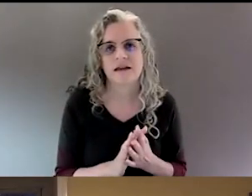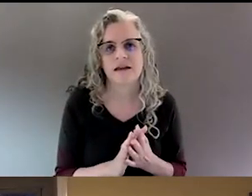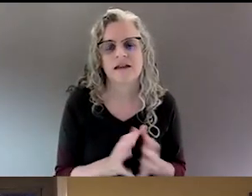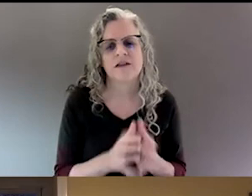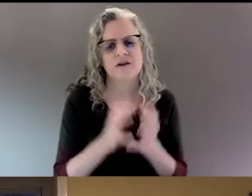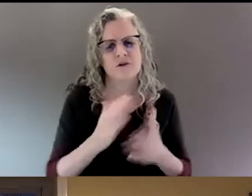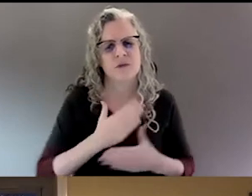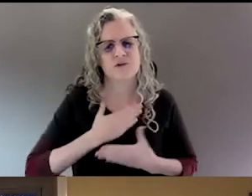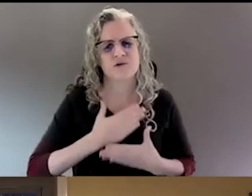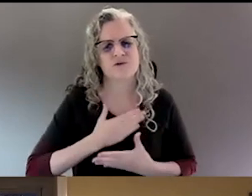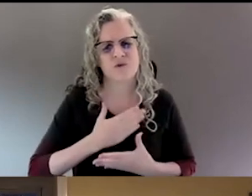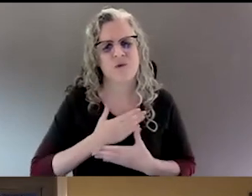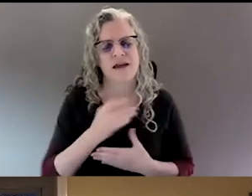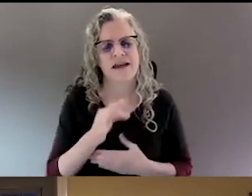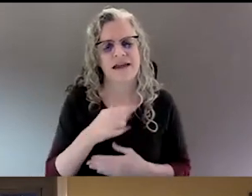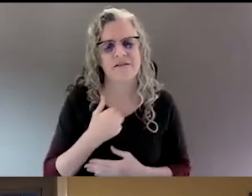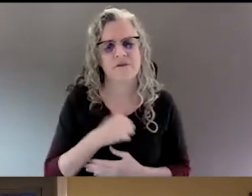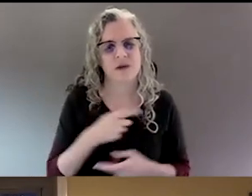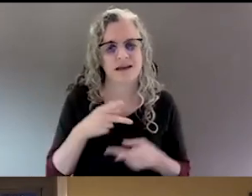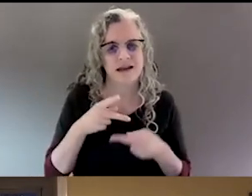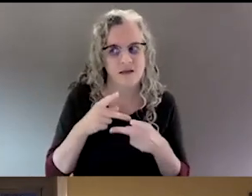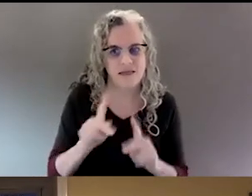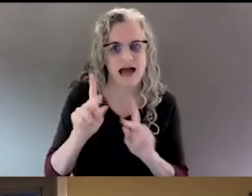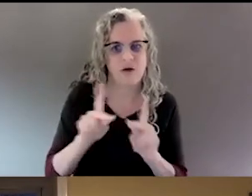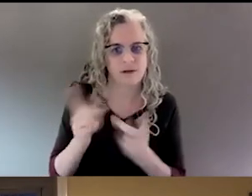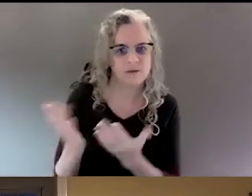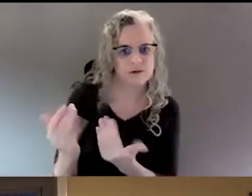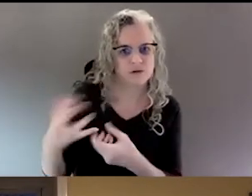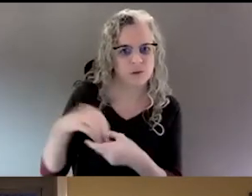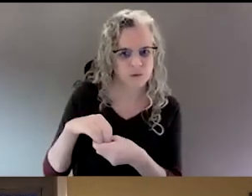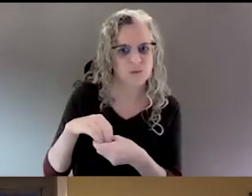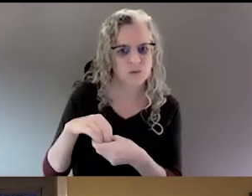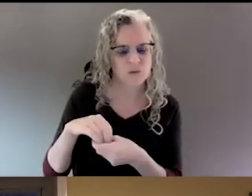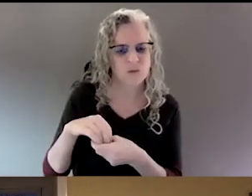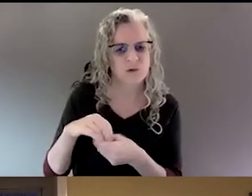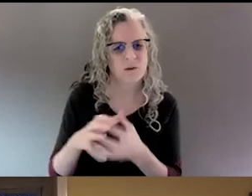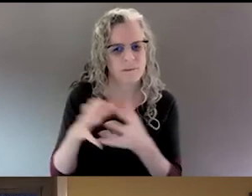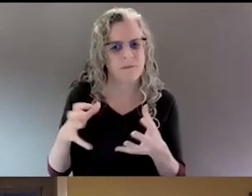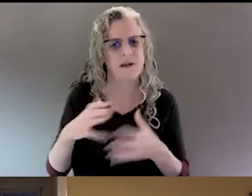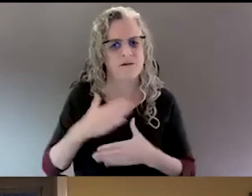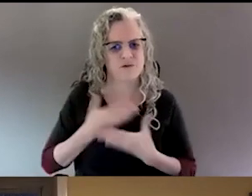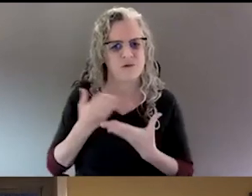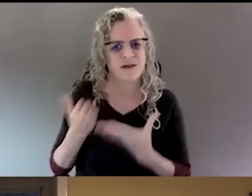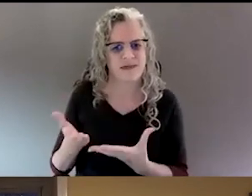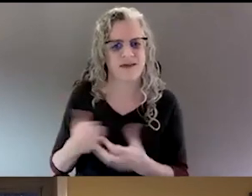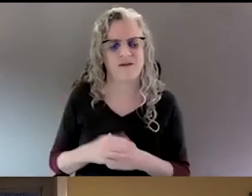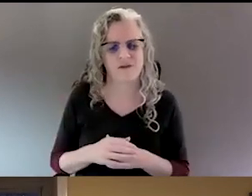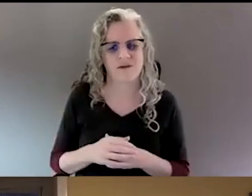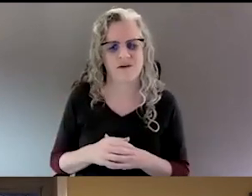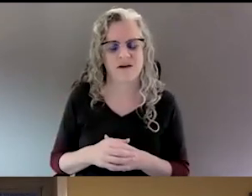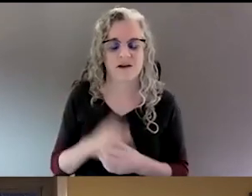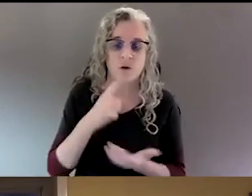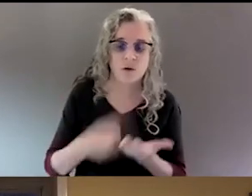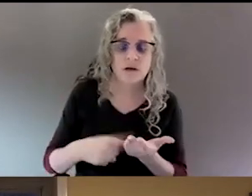people to be included. You know, this whole discussion about equity and the promotion of equity, we're